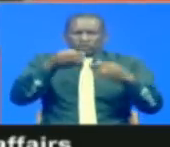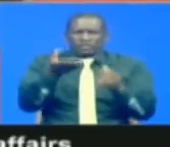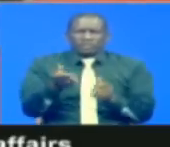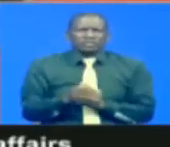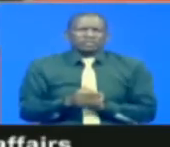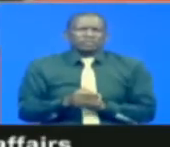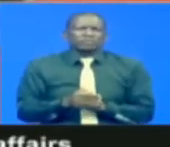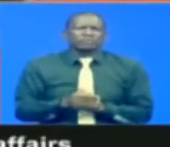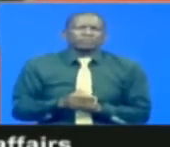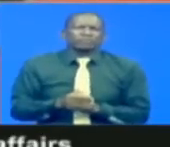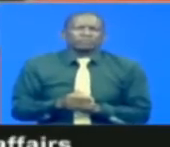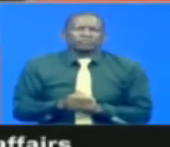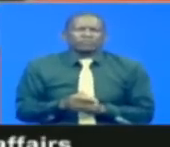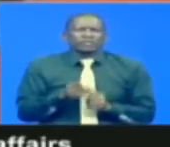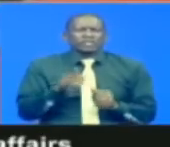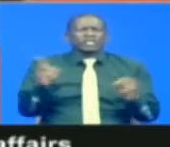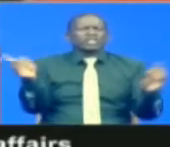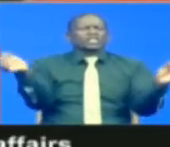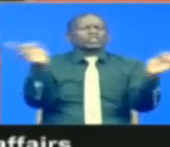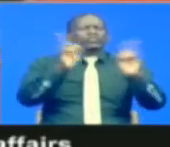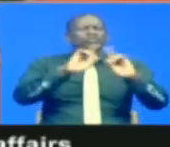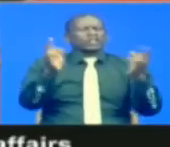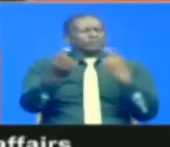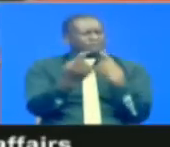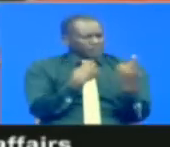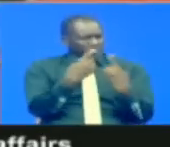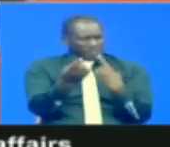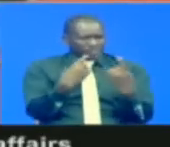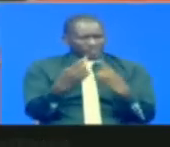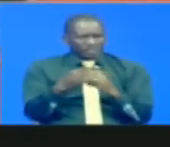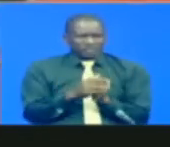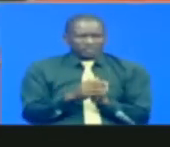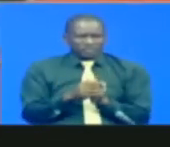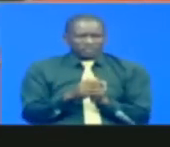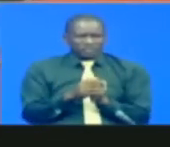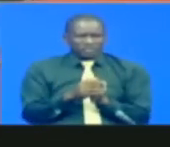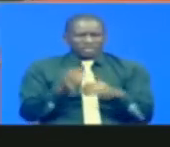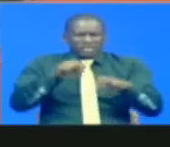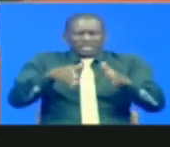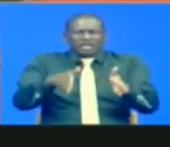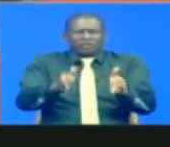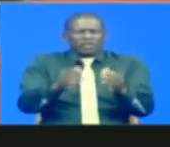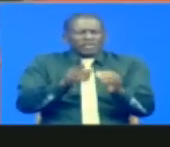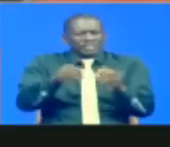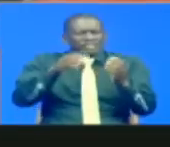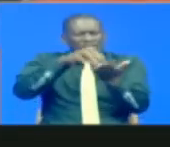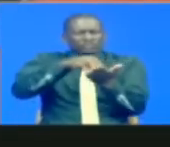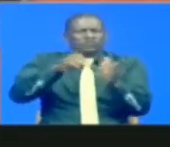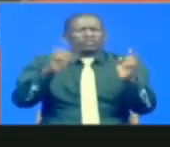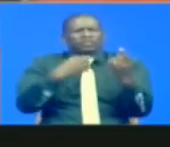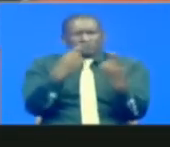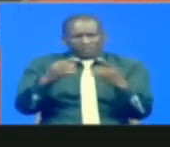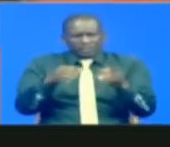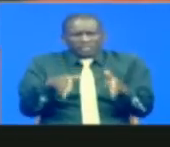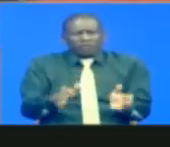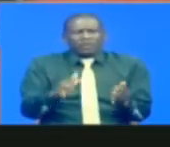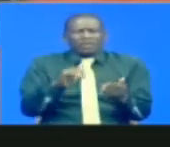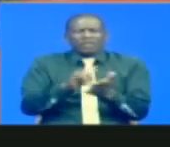really be discussed or debated in the manner that would now bring